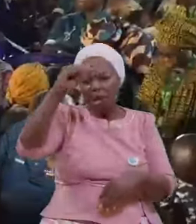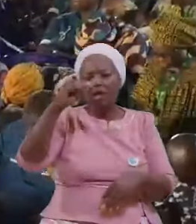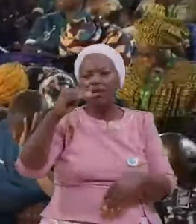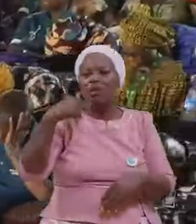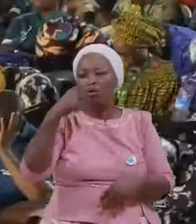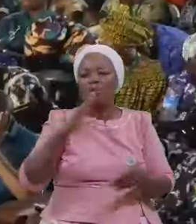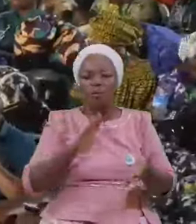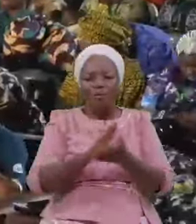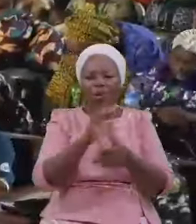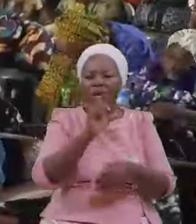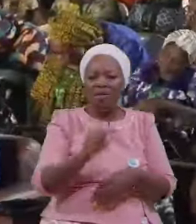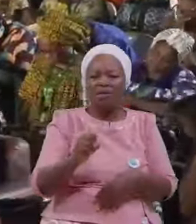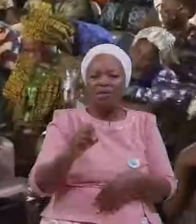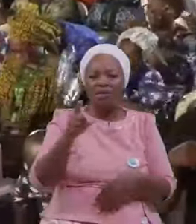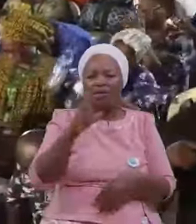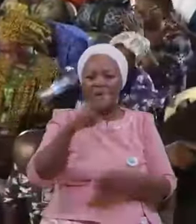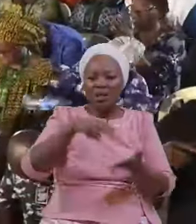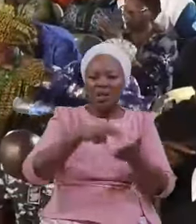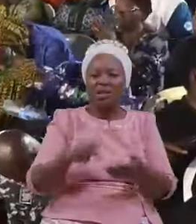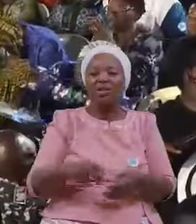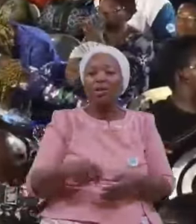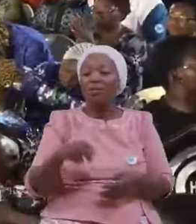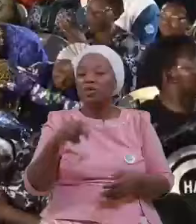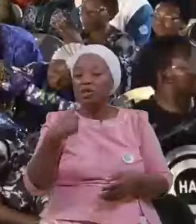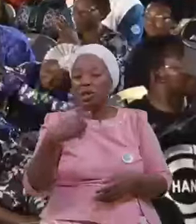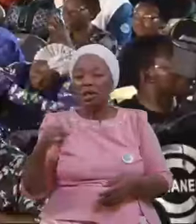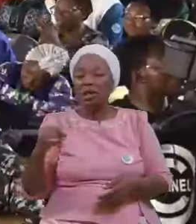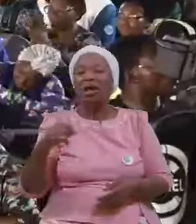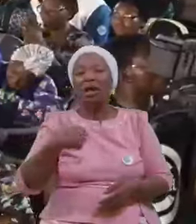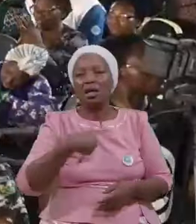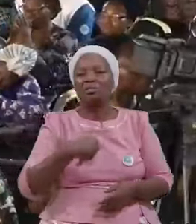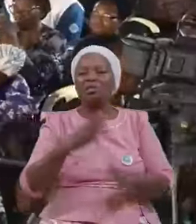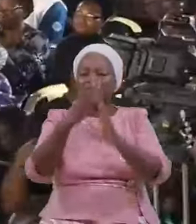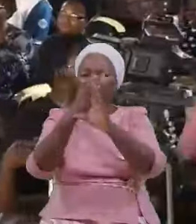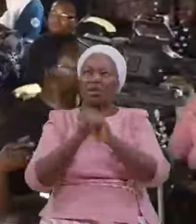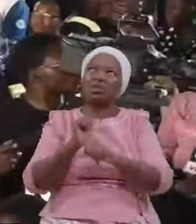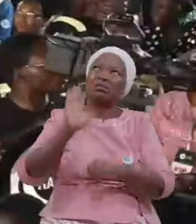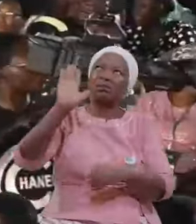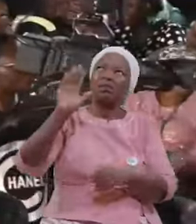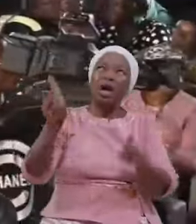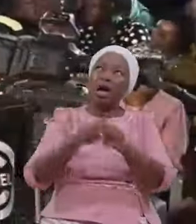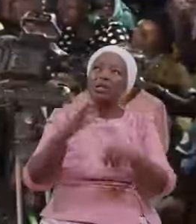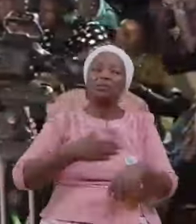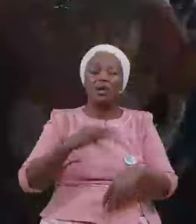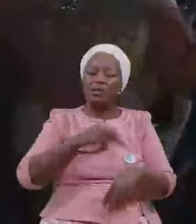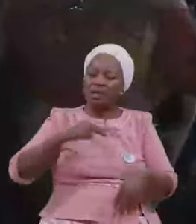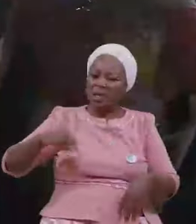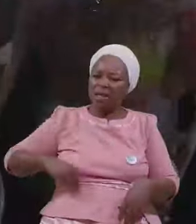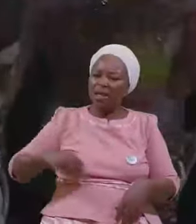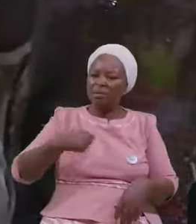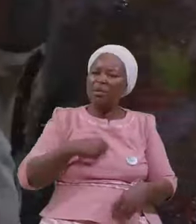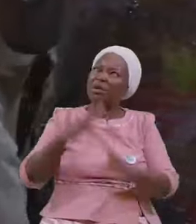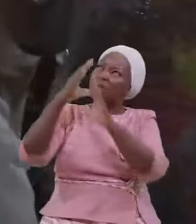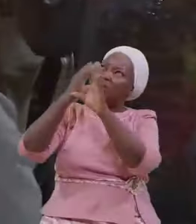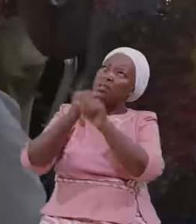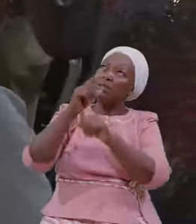You're standing up saying, I receive him as my Messiah. I receive him as